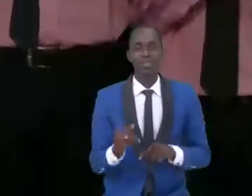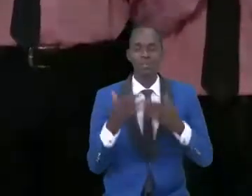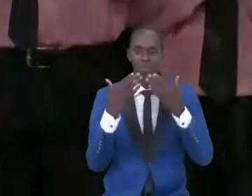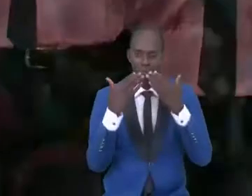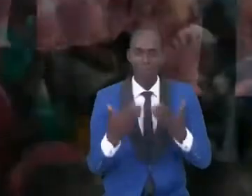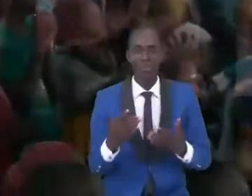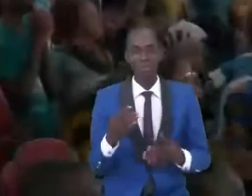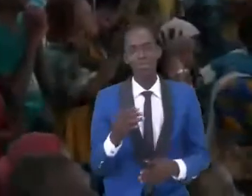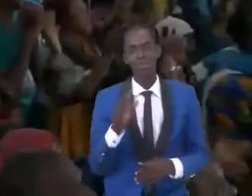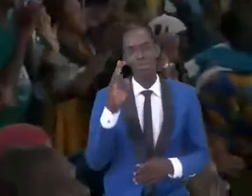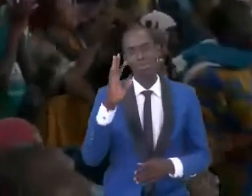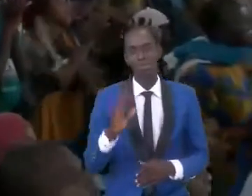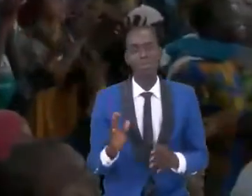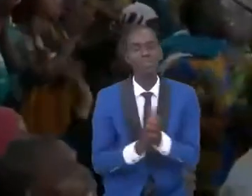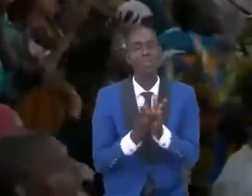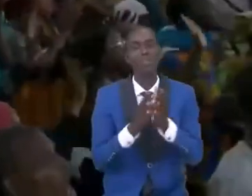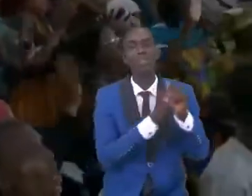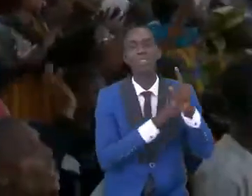Praise the Lord.